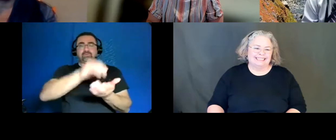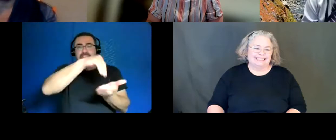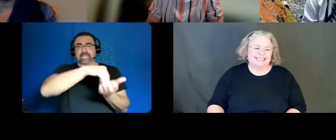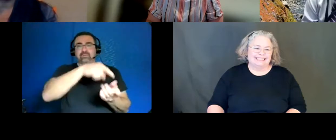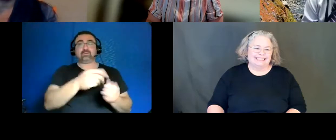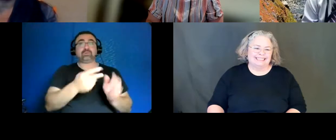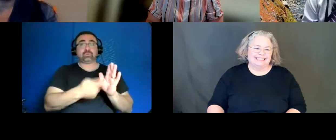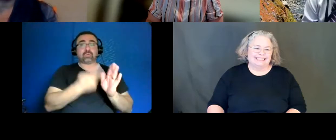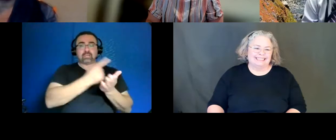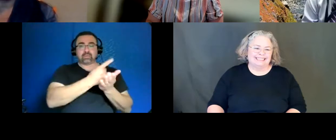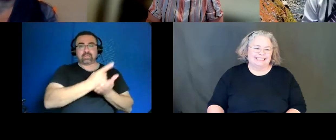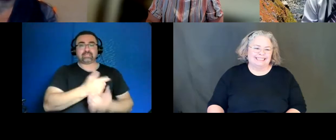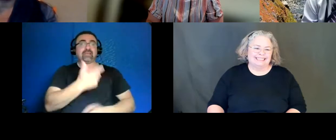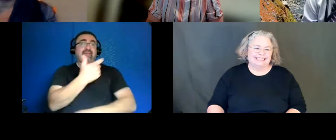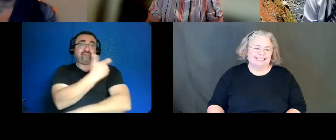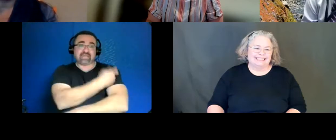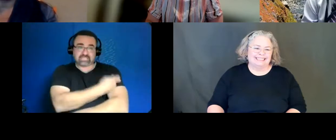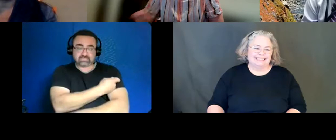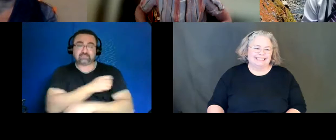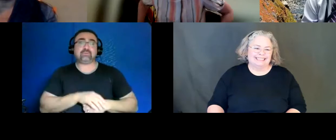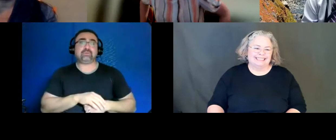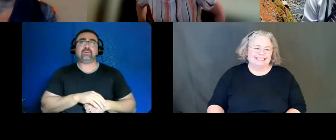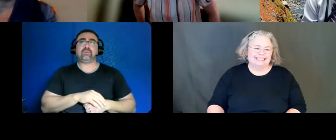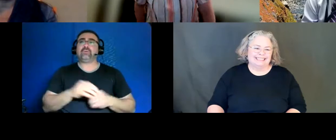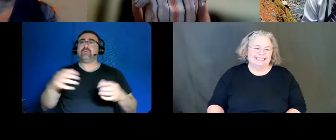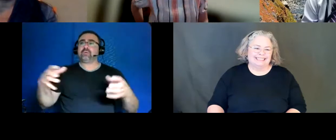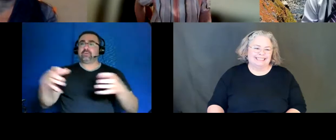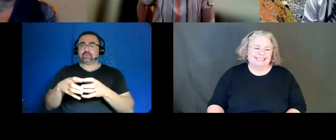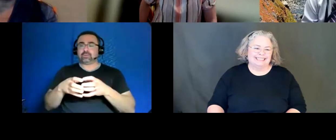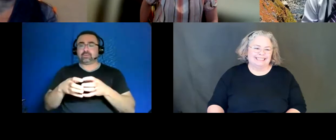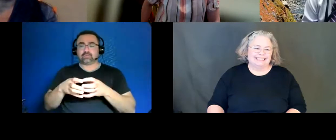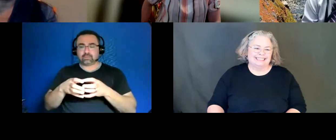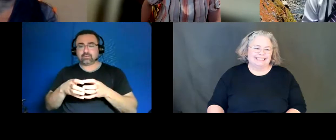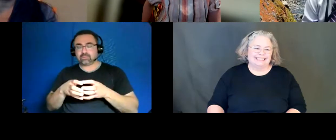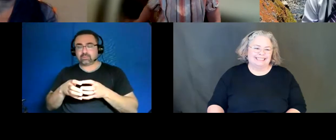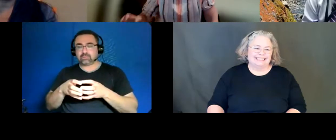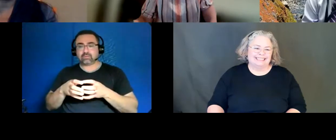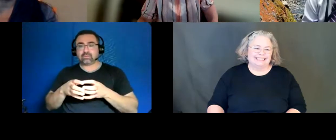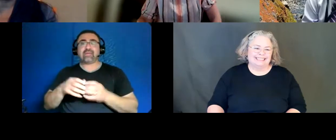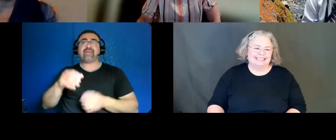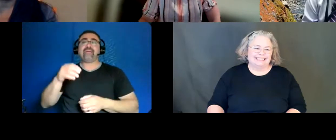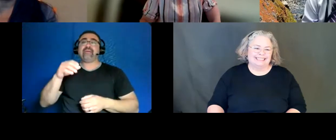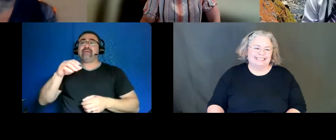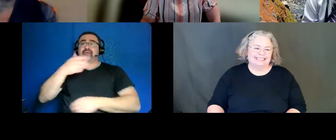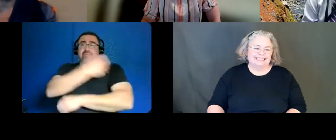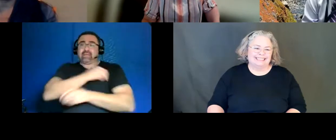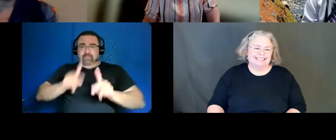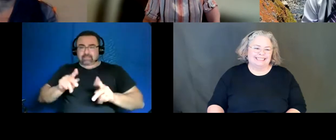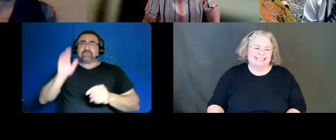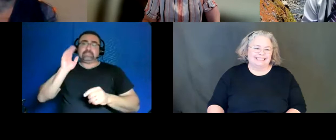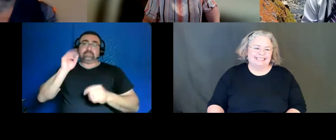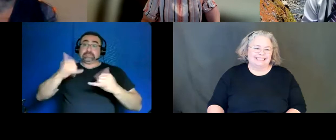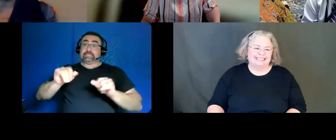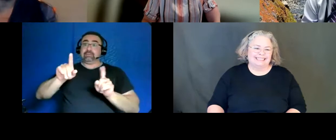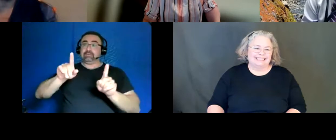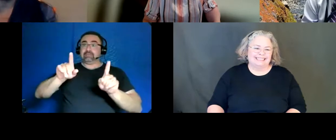twice a week vaccinations. On the main campus, for even vaccinated people are going to probably be getting tested